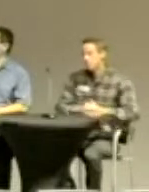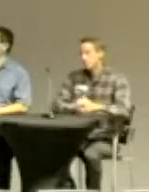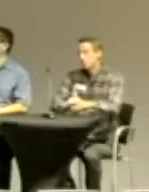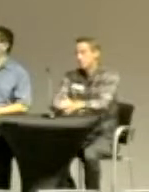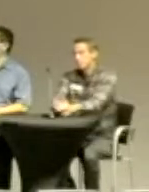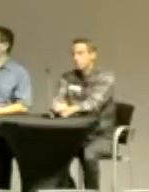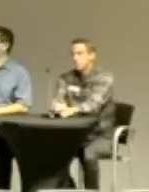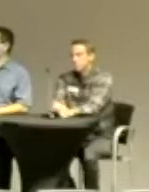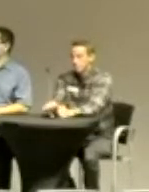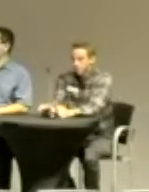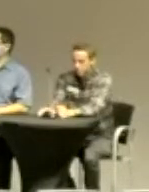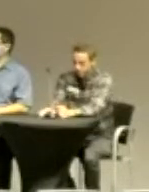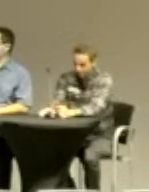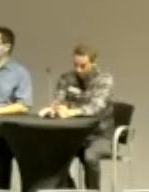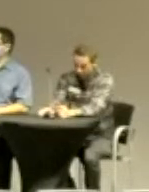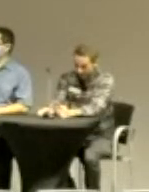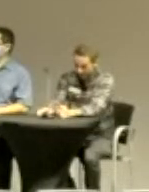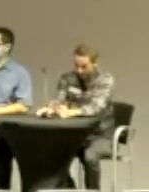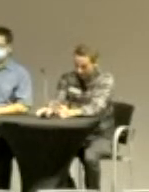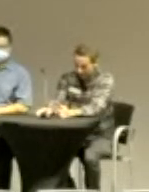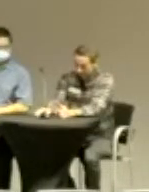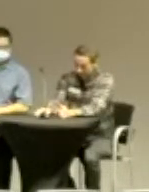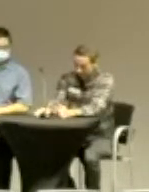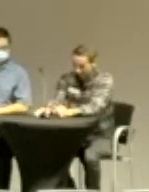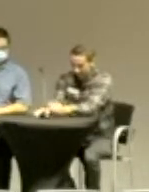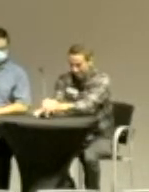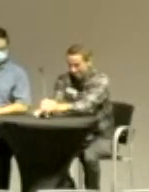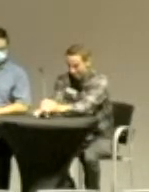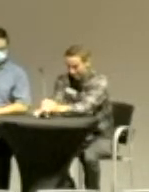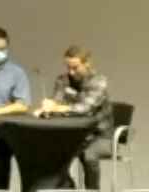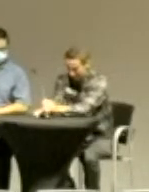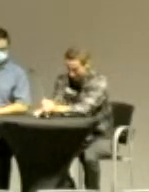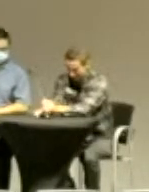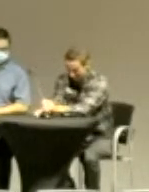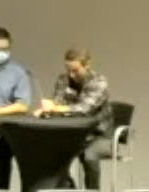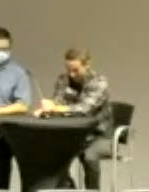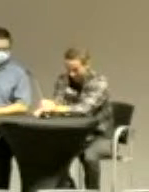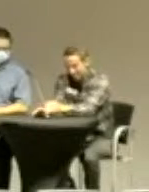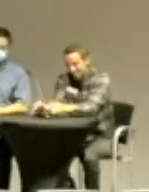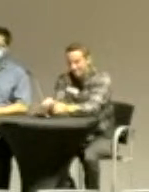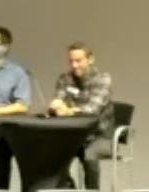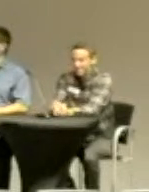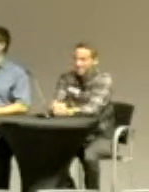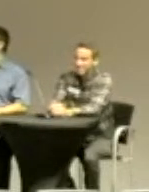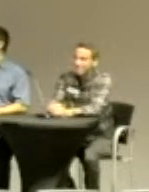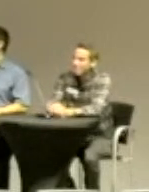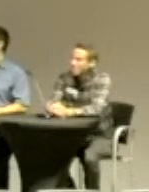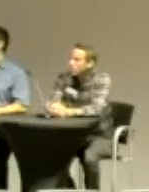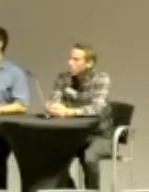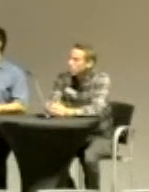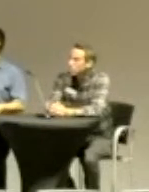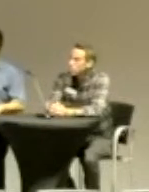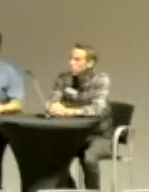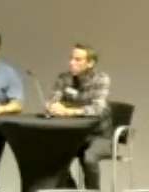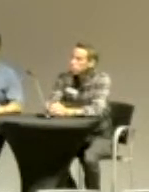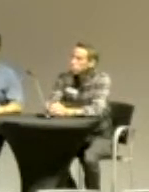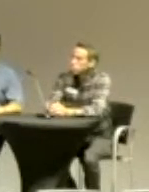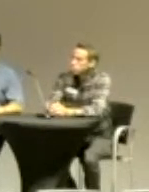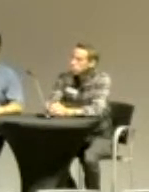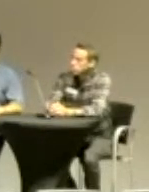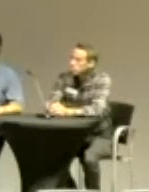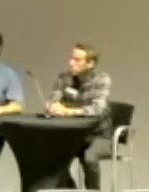And our organization, I'm just gonna read something Phoebe, who couldn't be here today, wanted me to